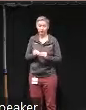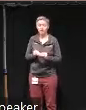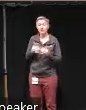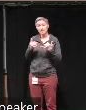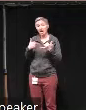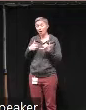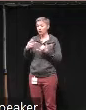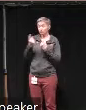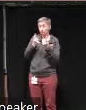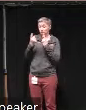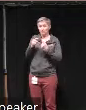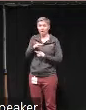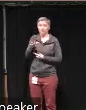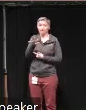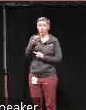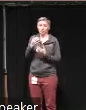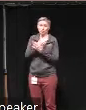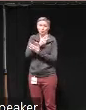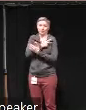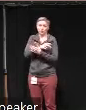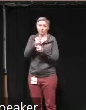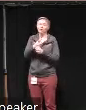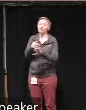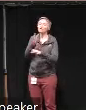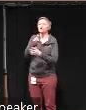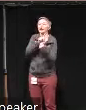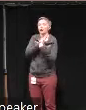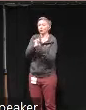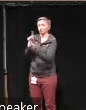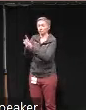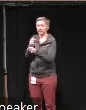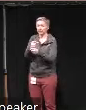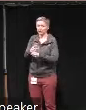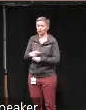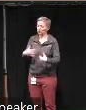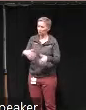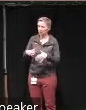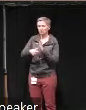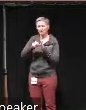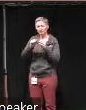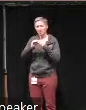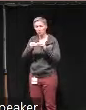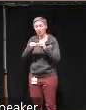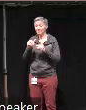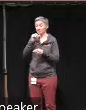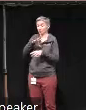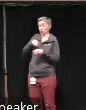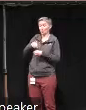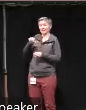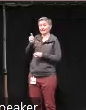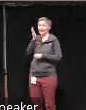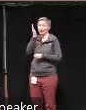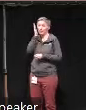about 400,000 encounters per year, which is impressive. And that doesn't include our 10-bed